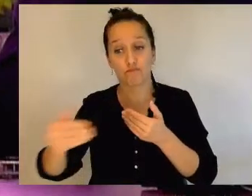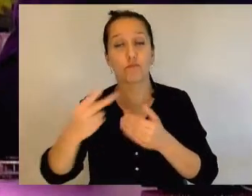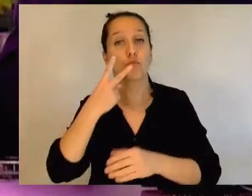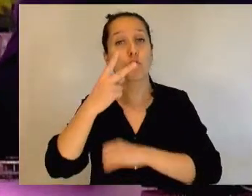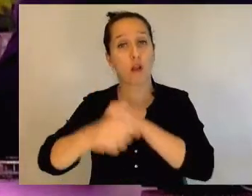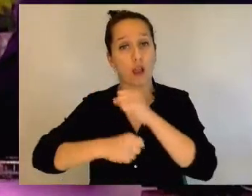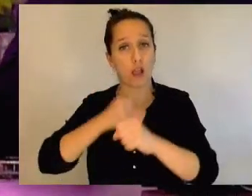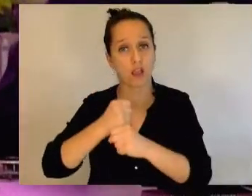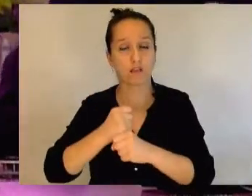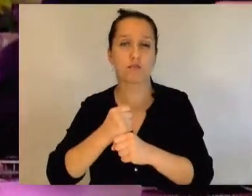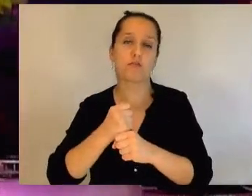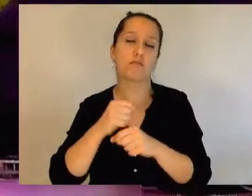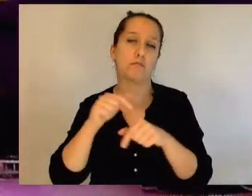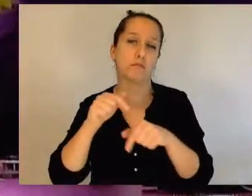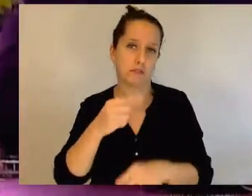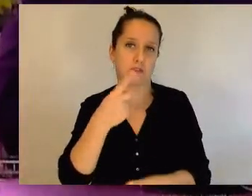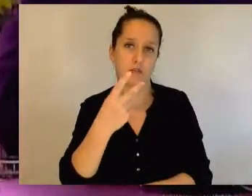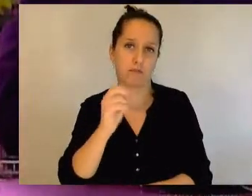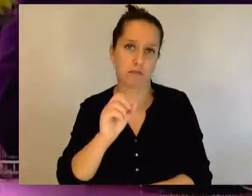the